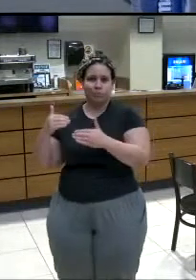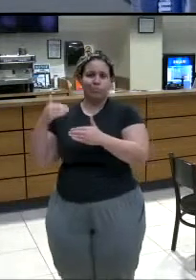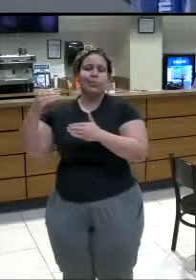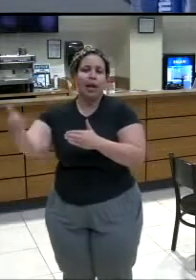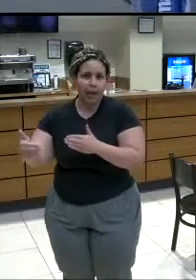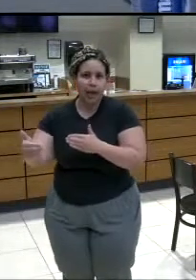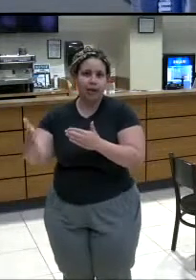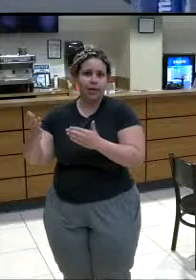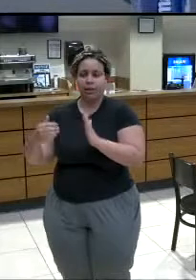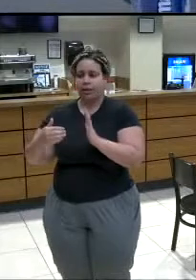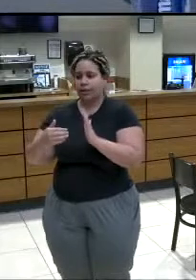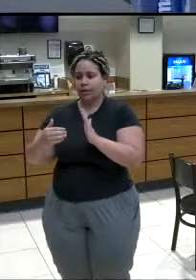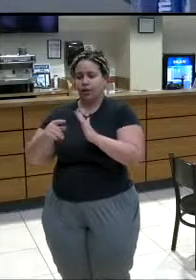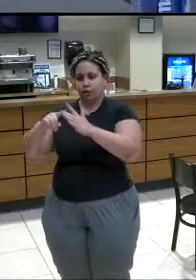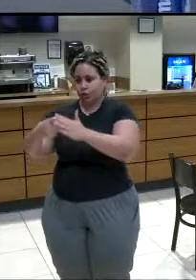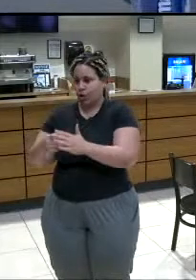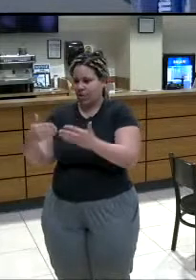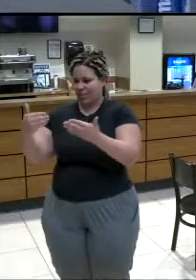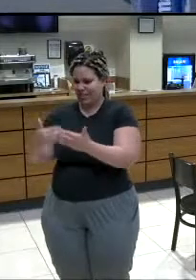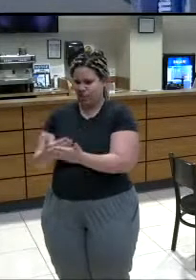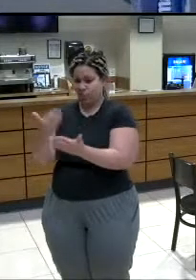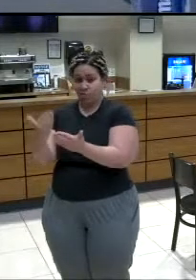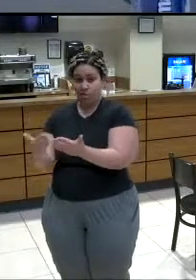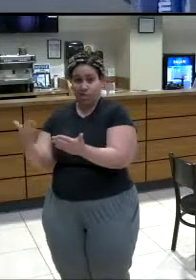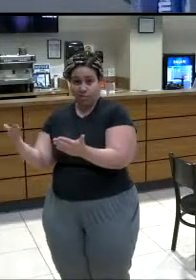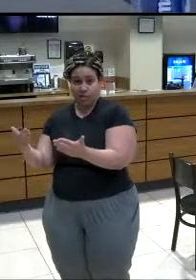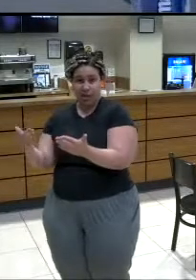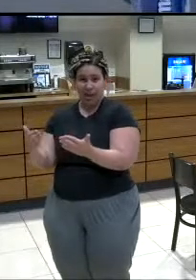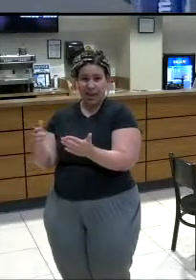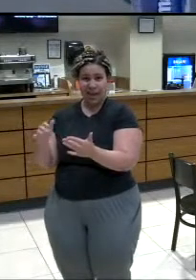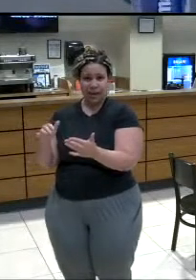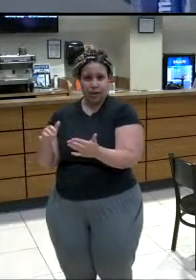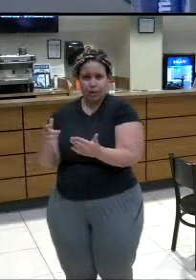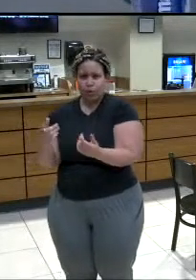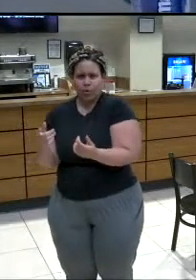this new thing, what does that look like, and what